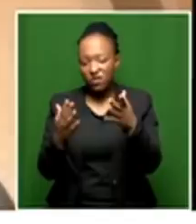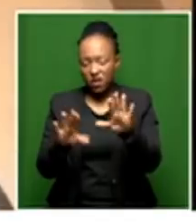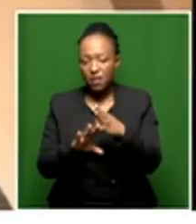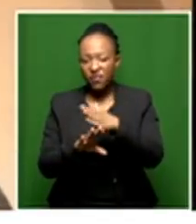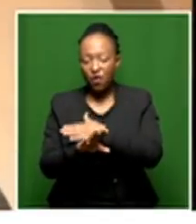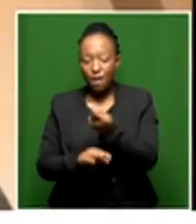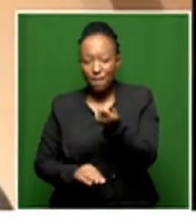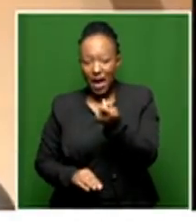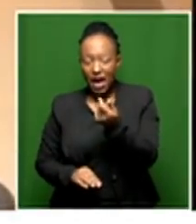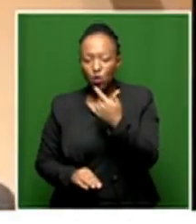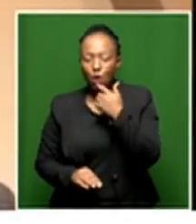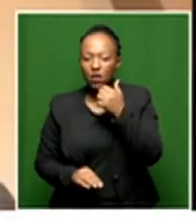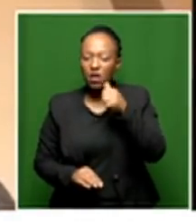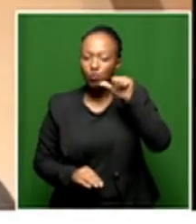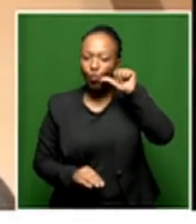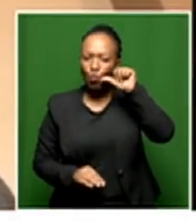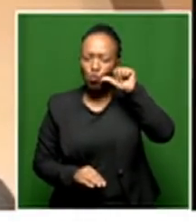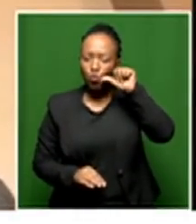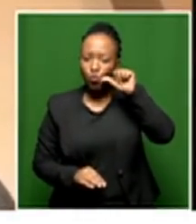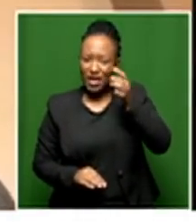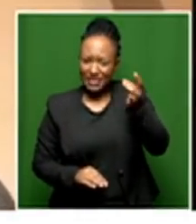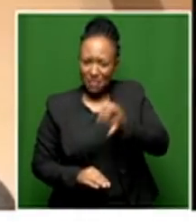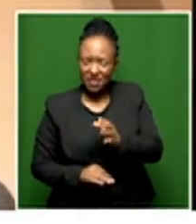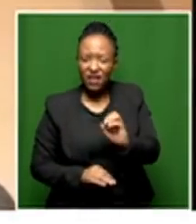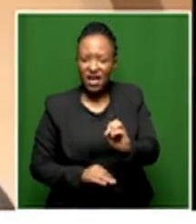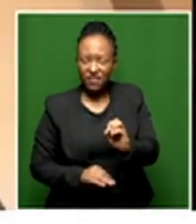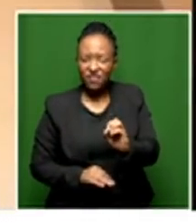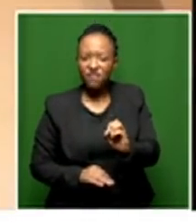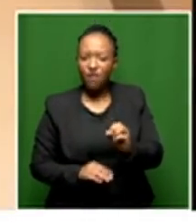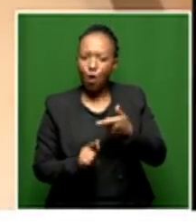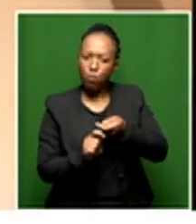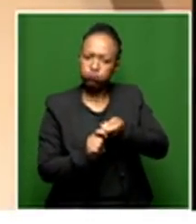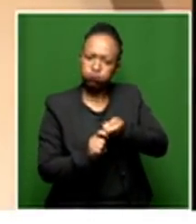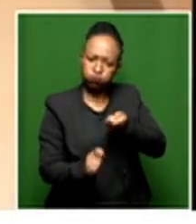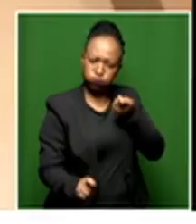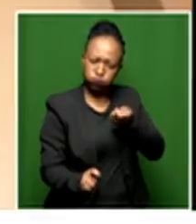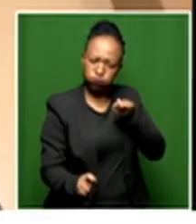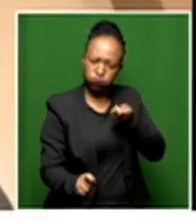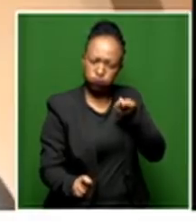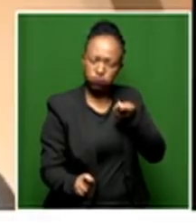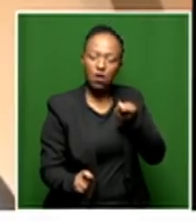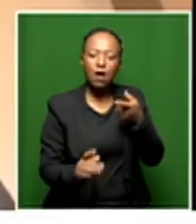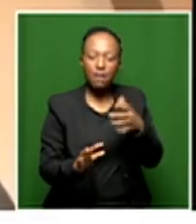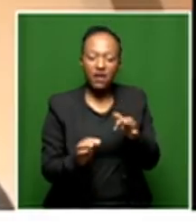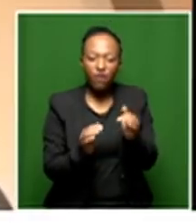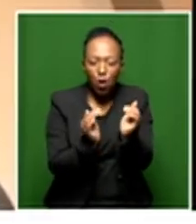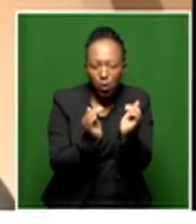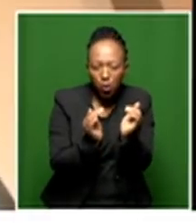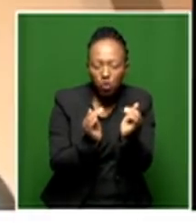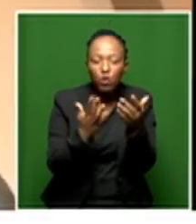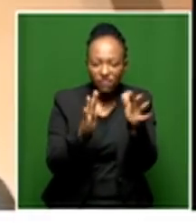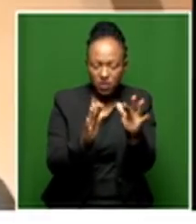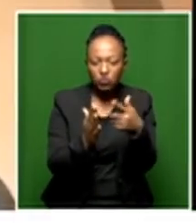about the cost of diesel in terms of running generators, but for those small ones, we're able to do that. For